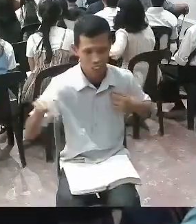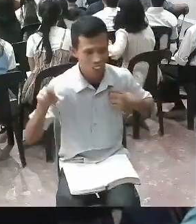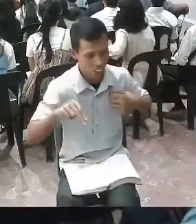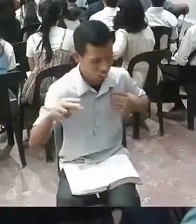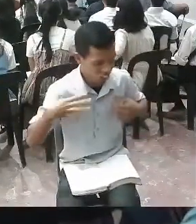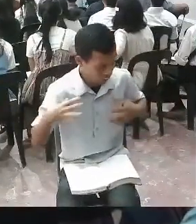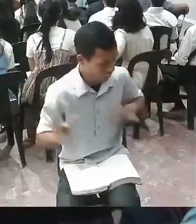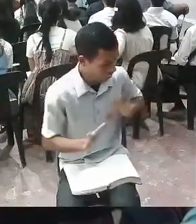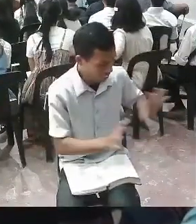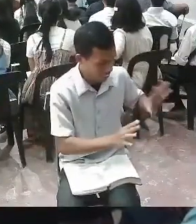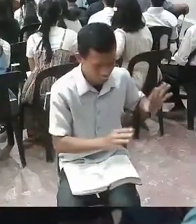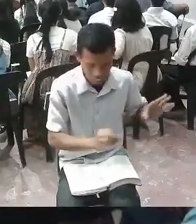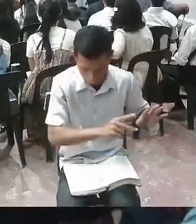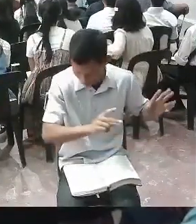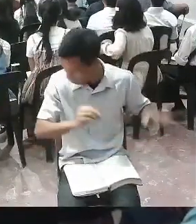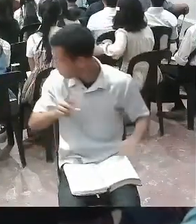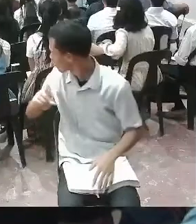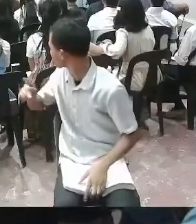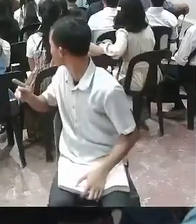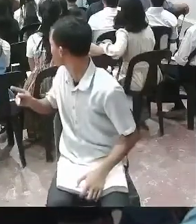on. Okay.